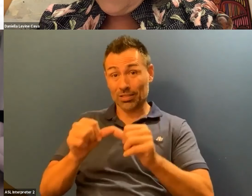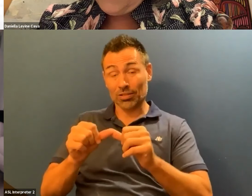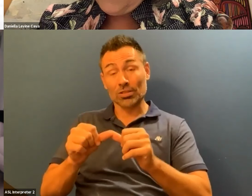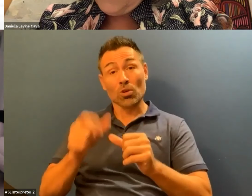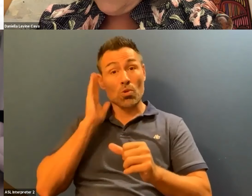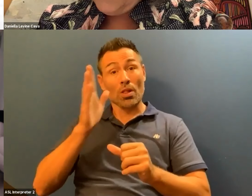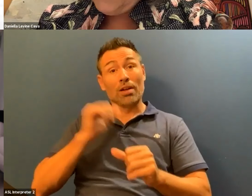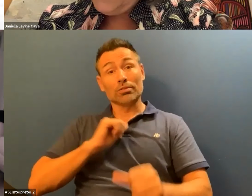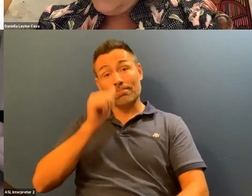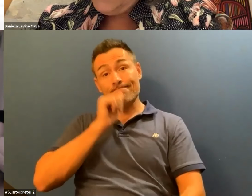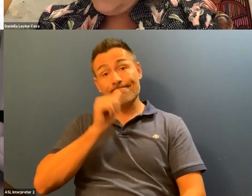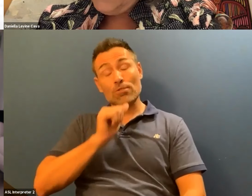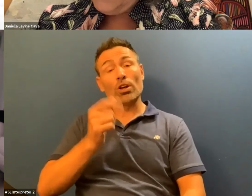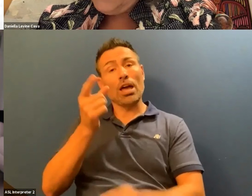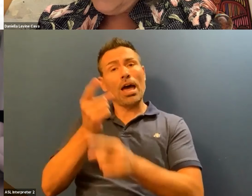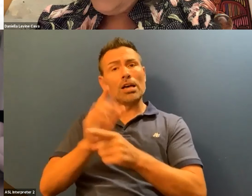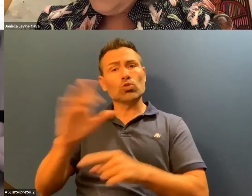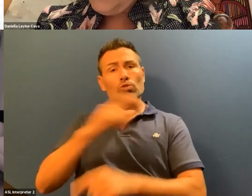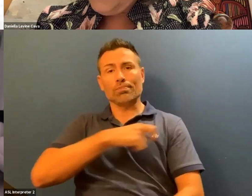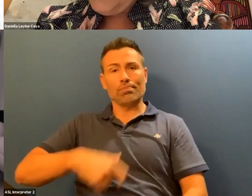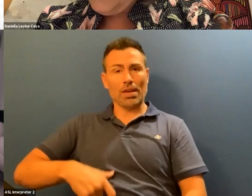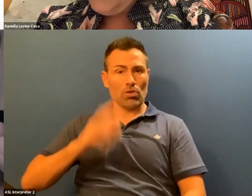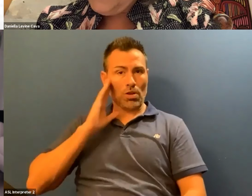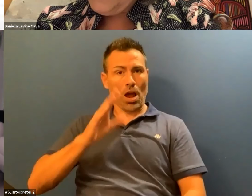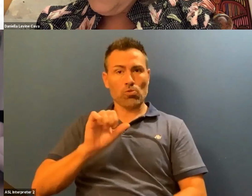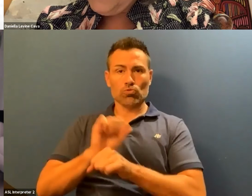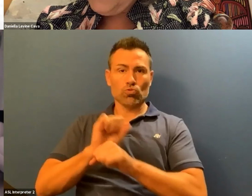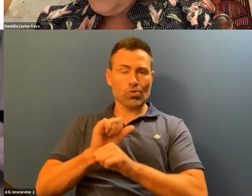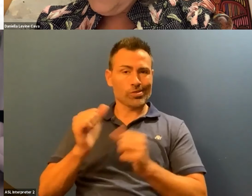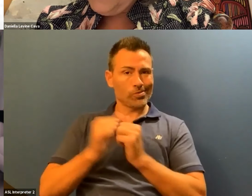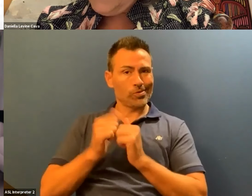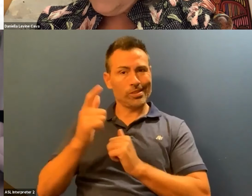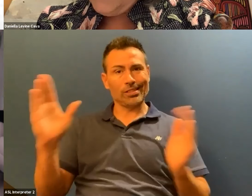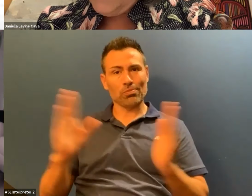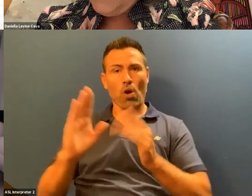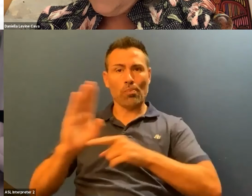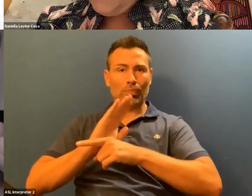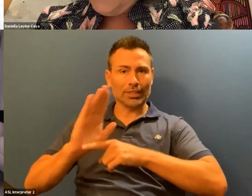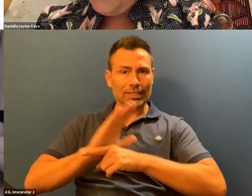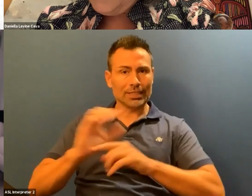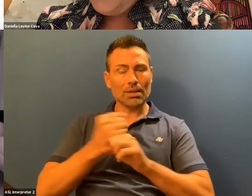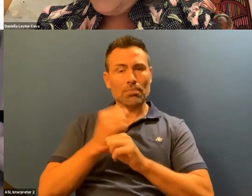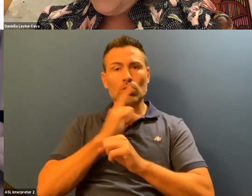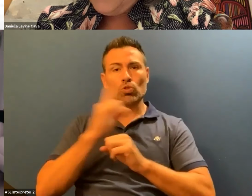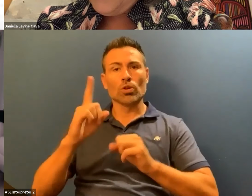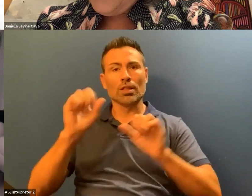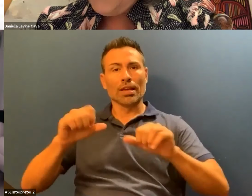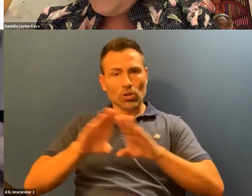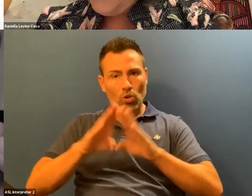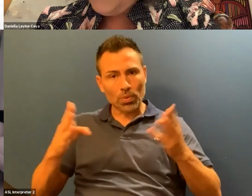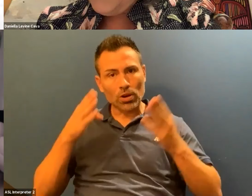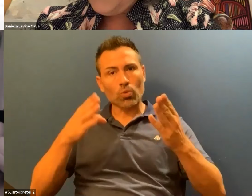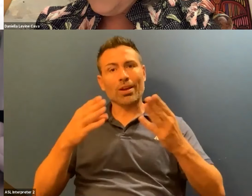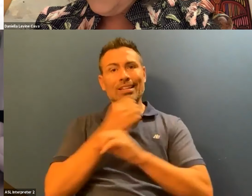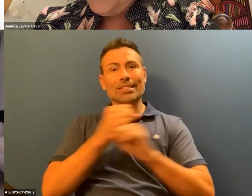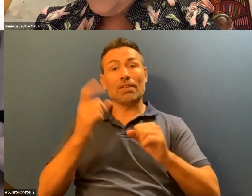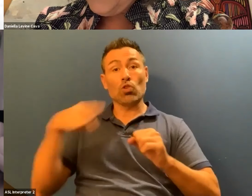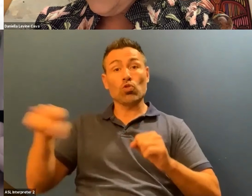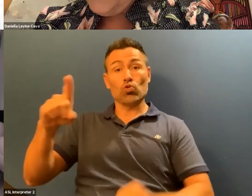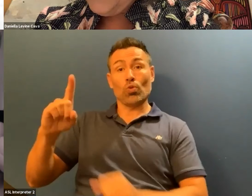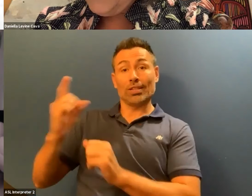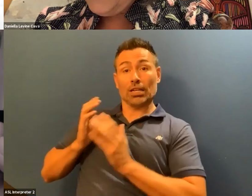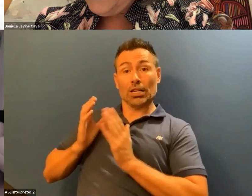businesses. I'm going to make sure that they could open in ways that are safe and that you as a customer of these businesses could feel safe. It's the only way that